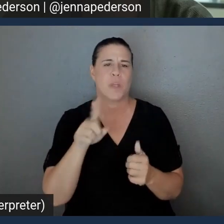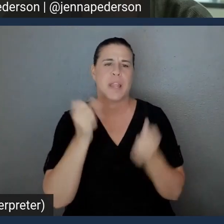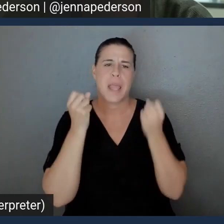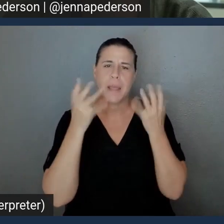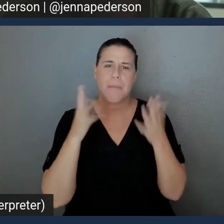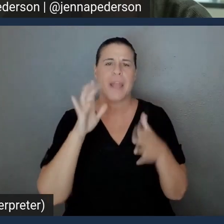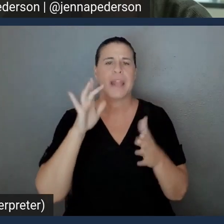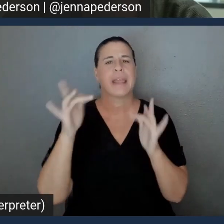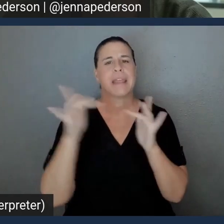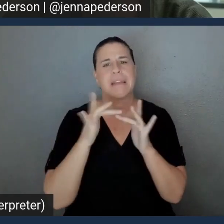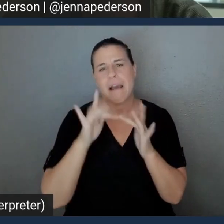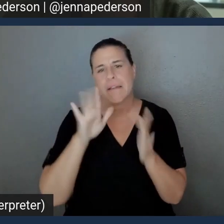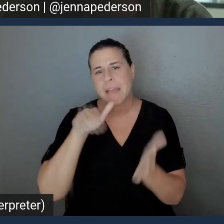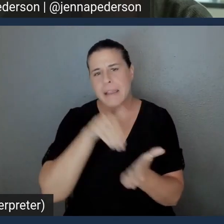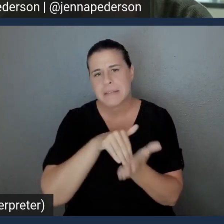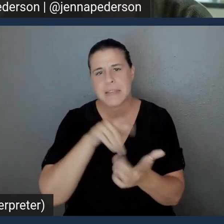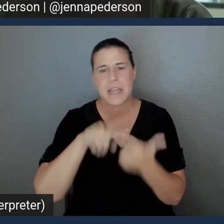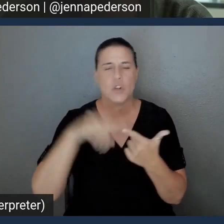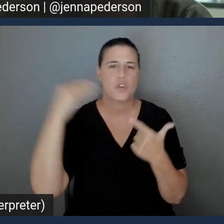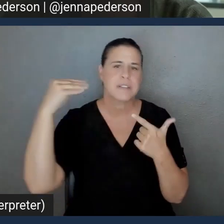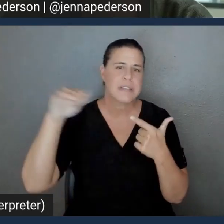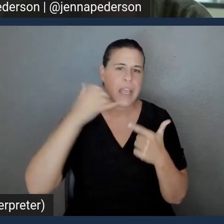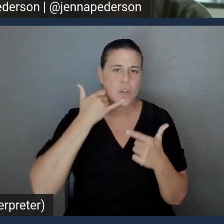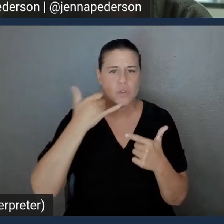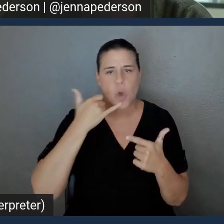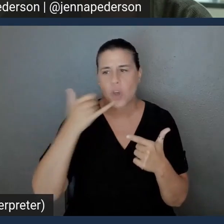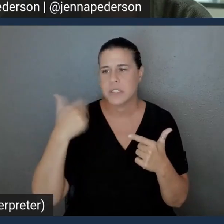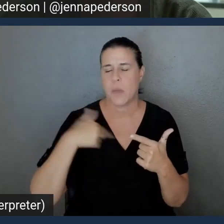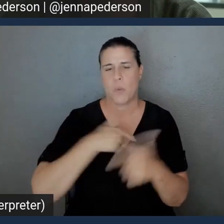contact centers and sales calls that you have today,